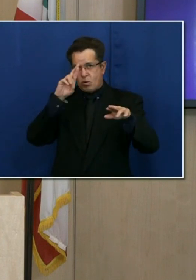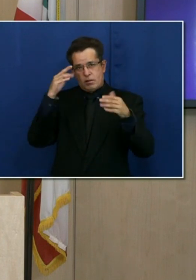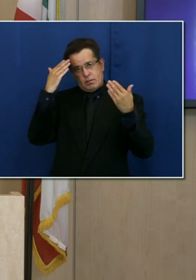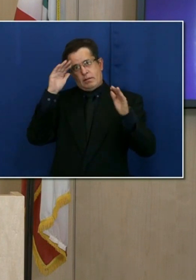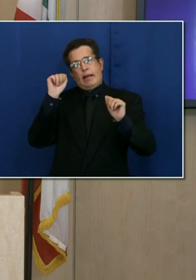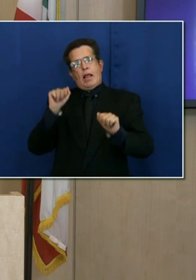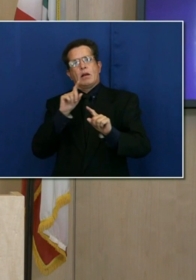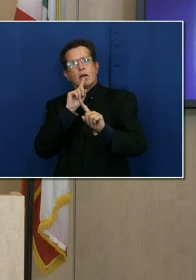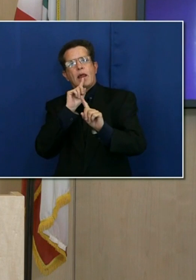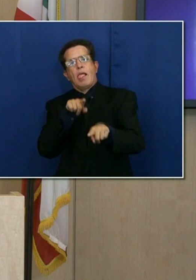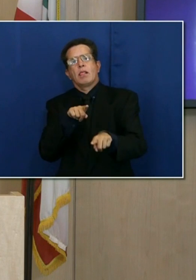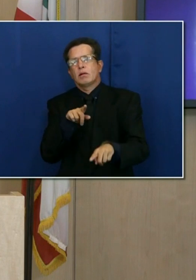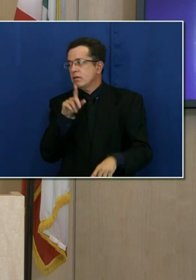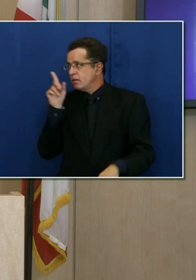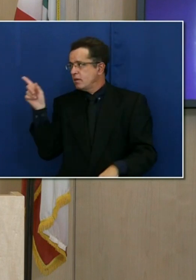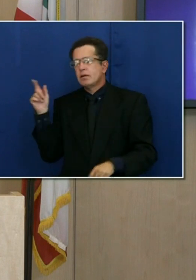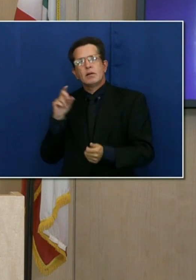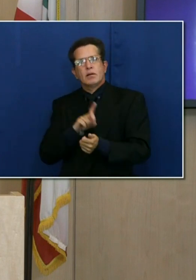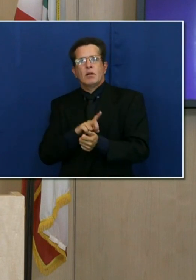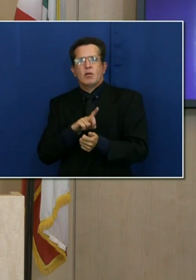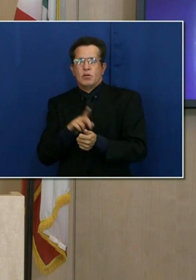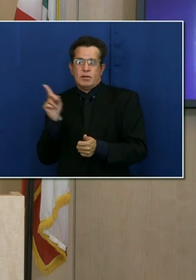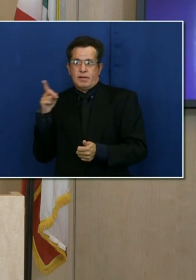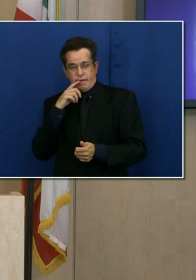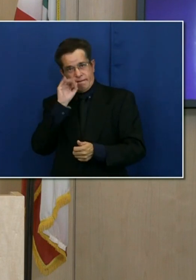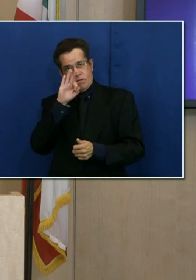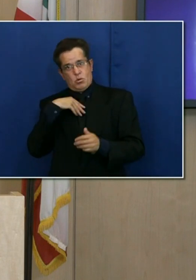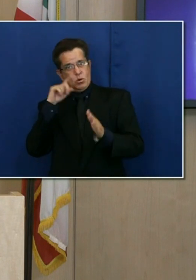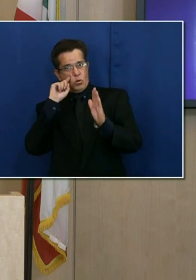If there's going to be a significant surge,